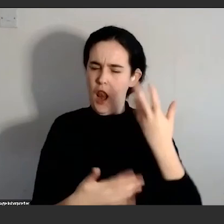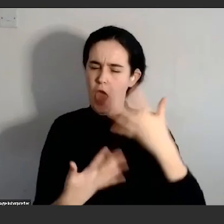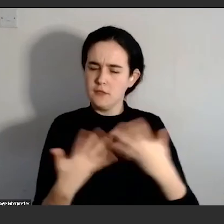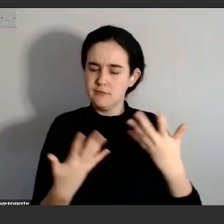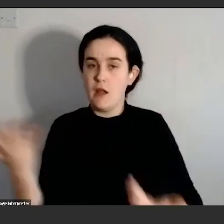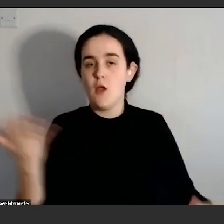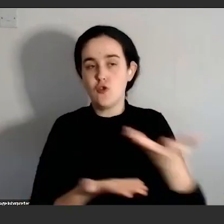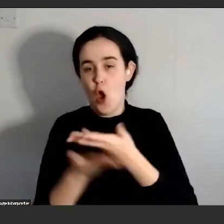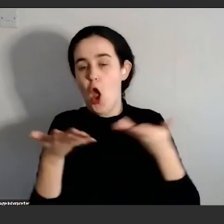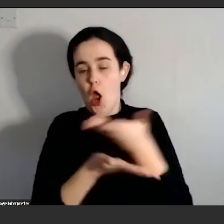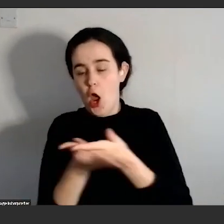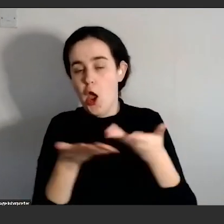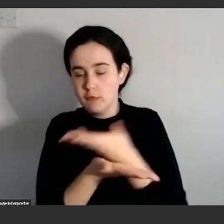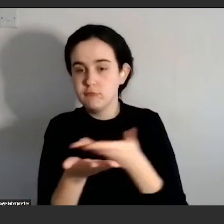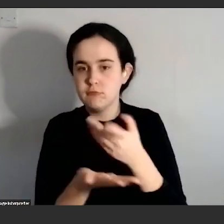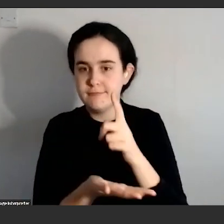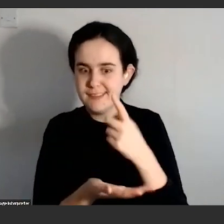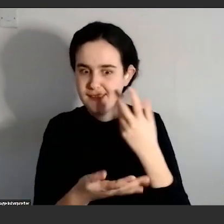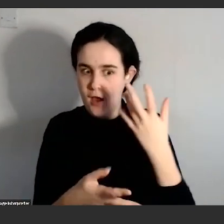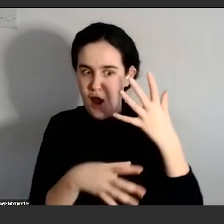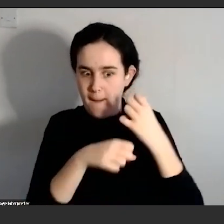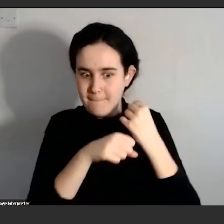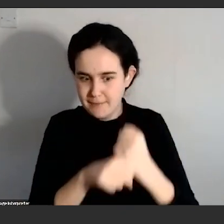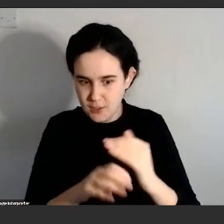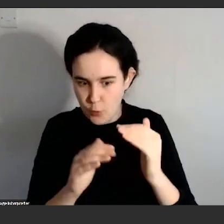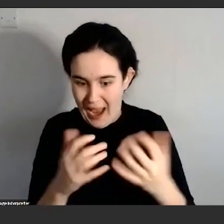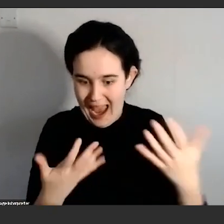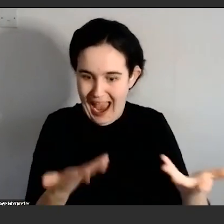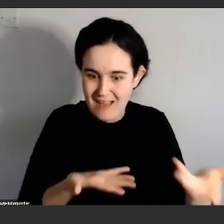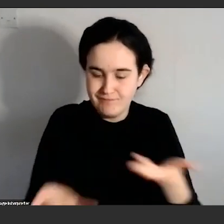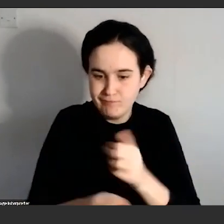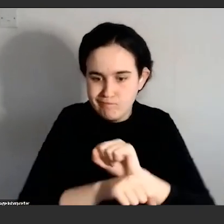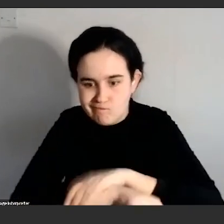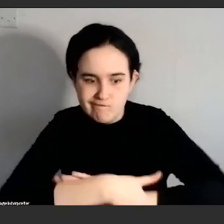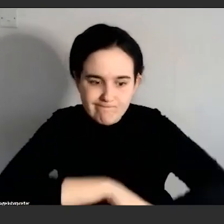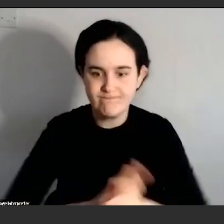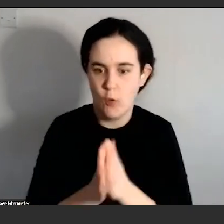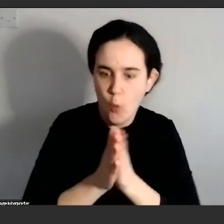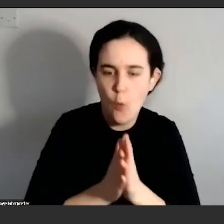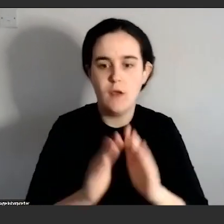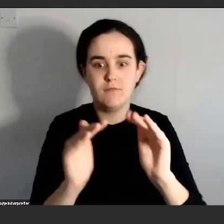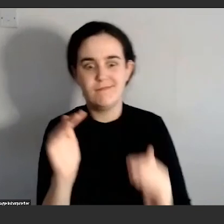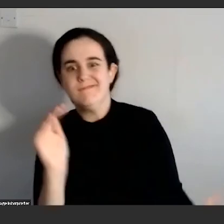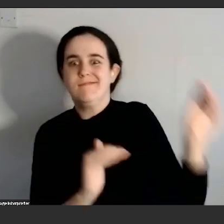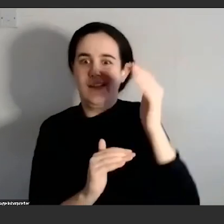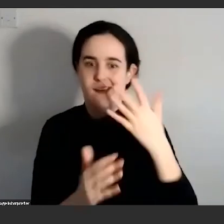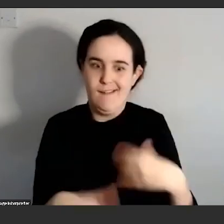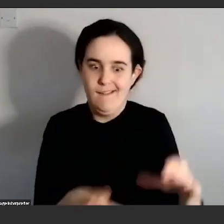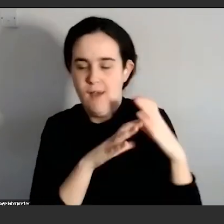of Persons with Disabilities. This is official legal responsibility of governments